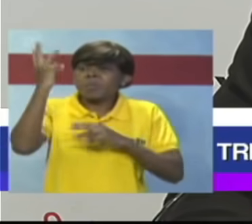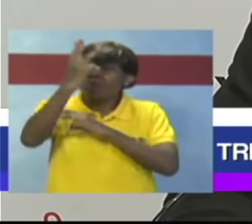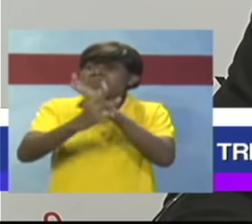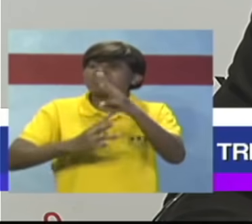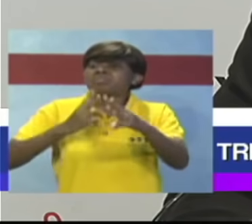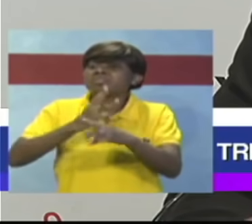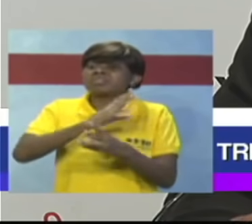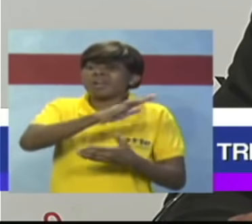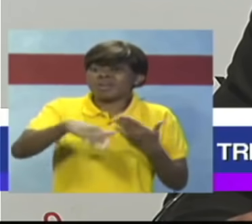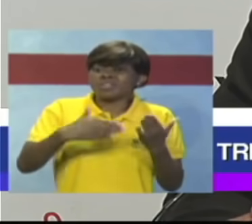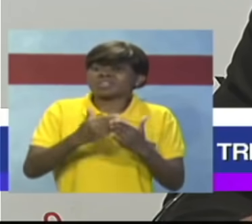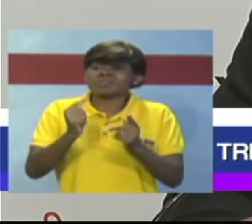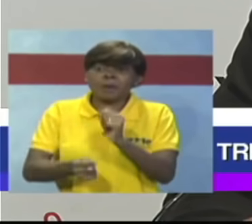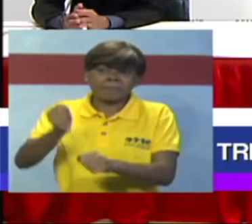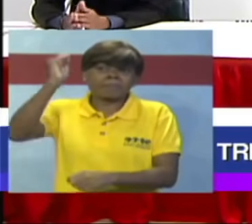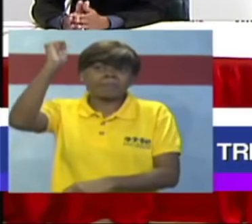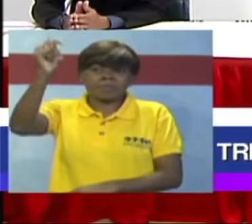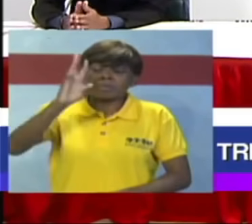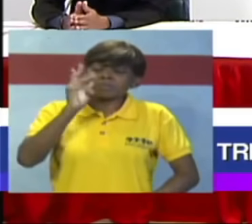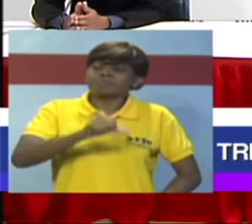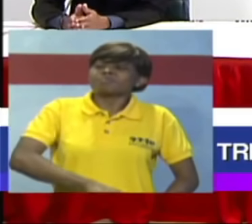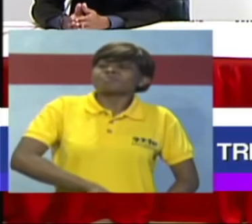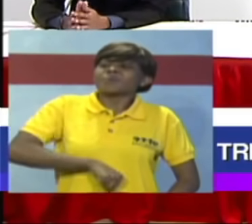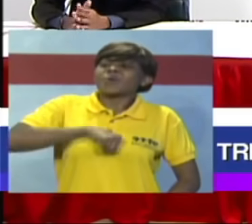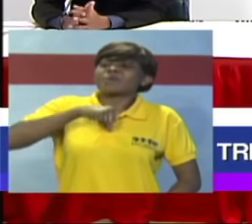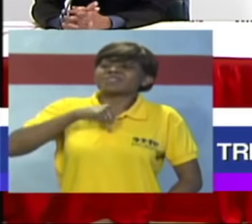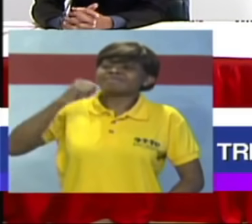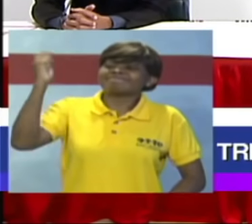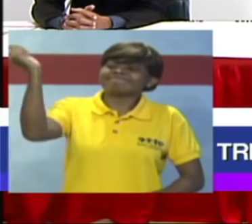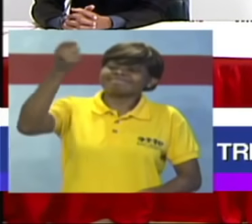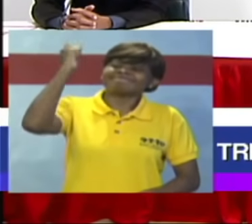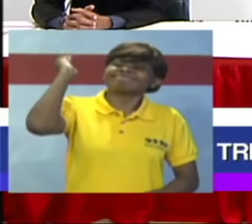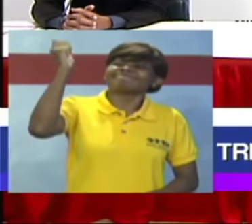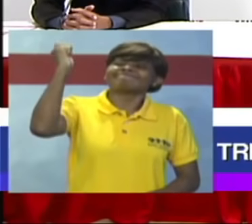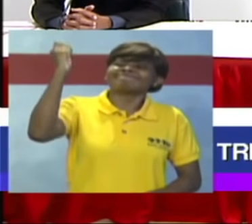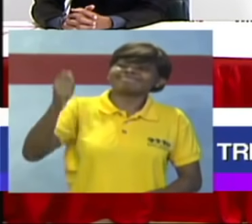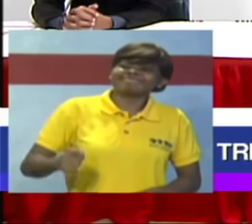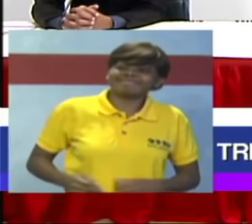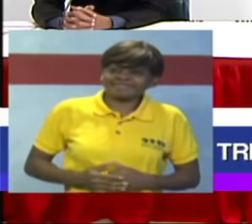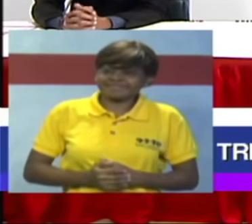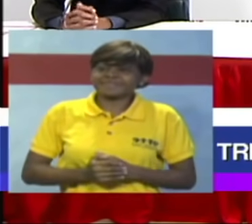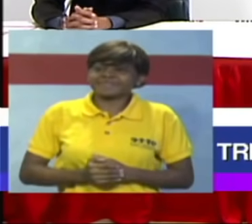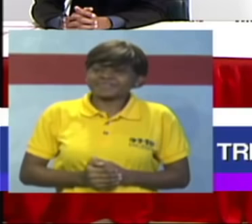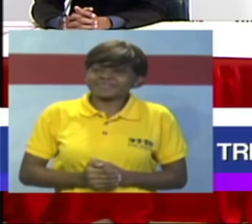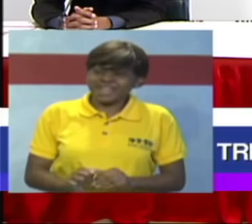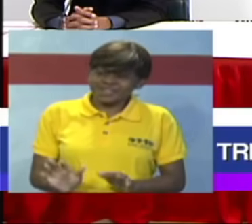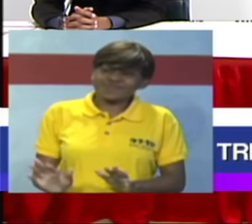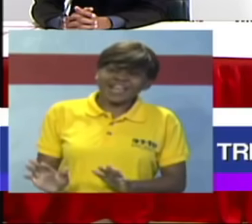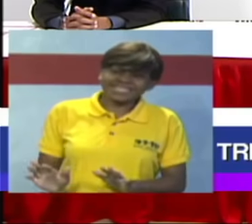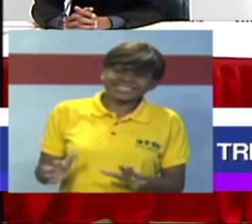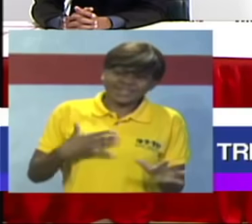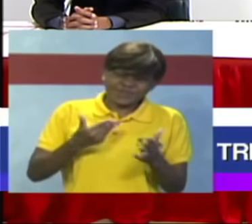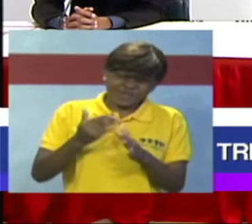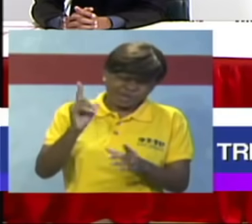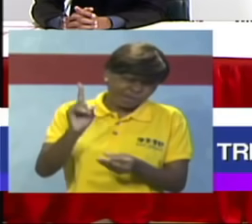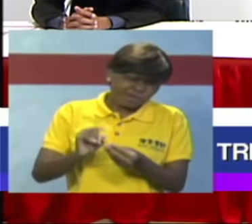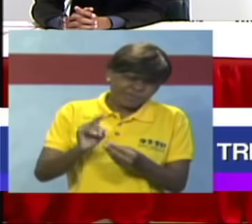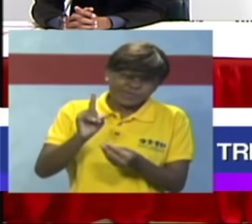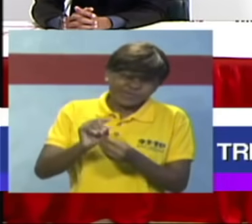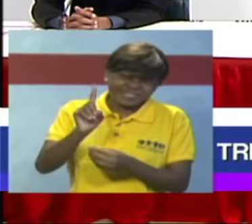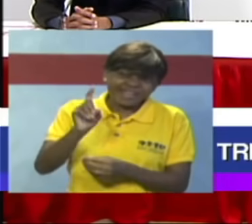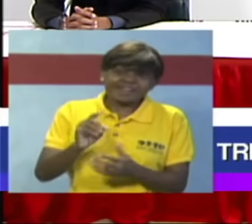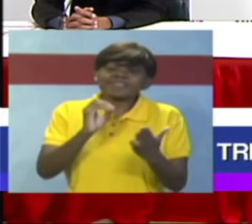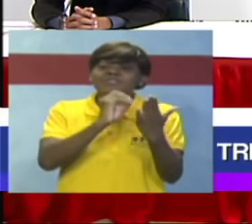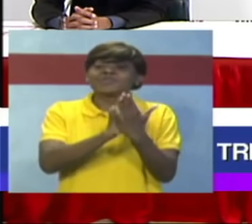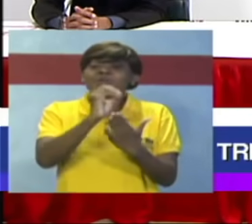Tobago should be proud of this achievement. Great. But before I leave you, just one more question. Just bear with me. Sure. October is